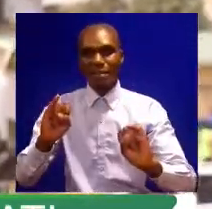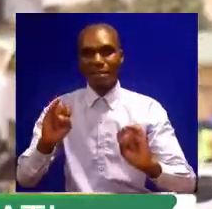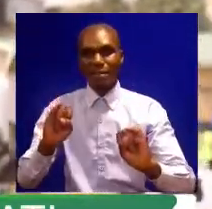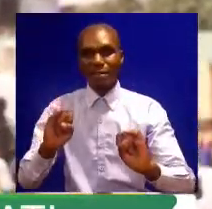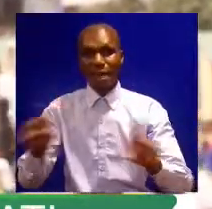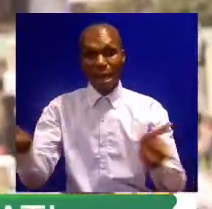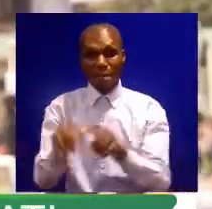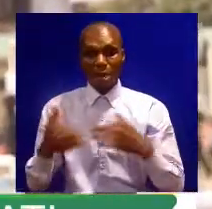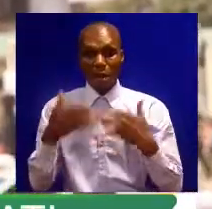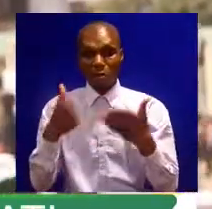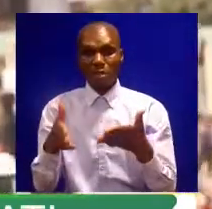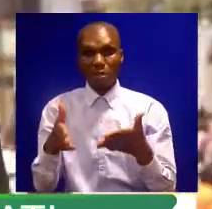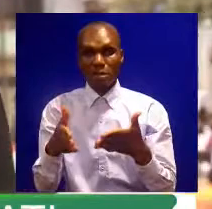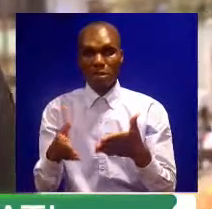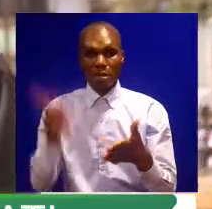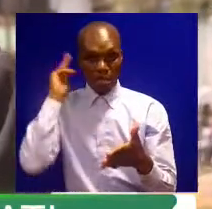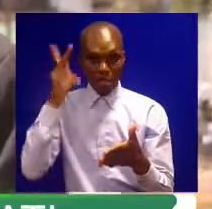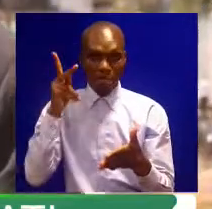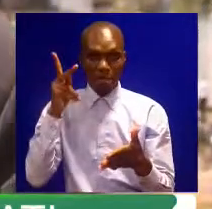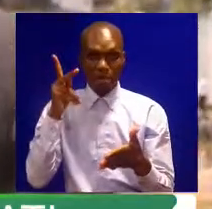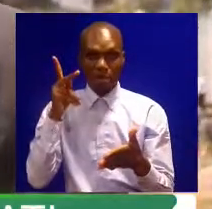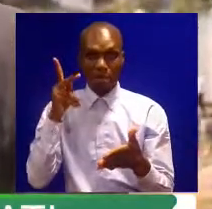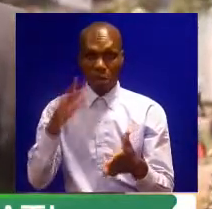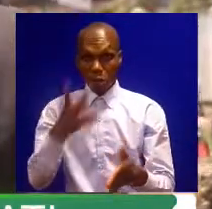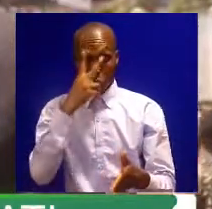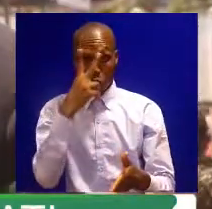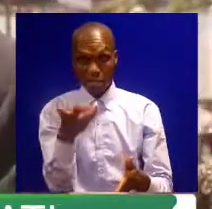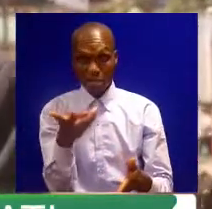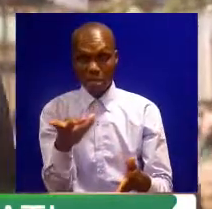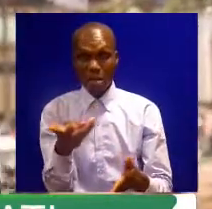kage sekreti ya bosongo, aso uchakoroa.